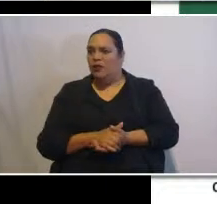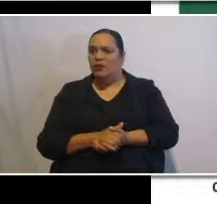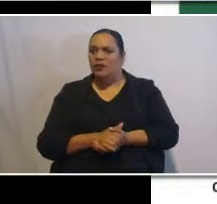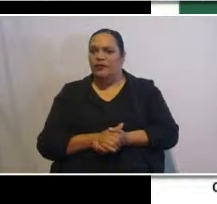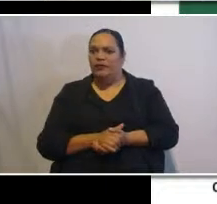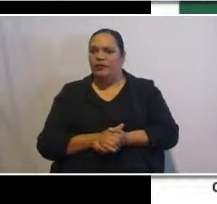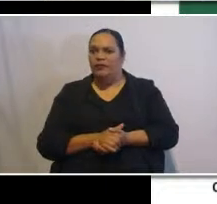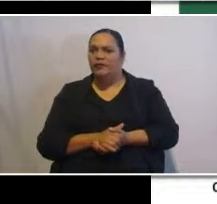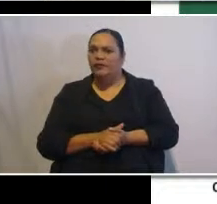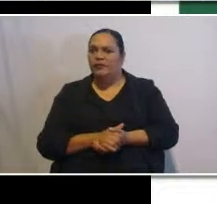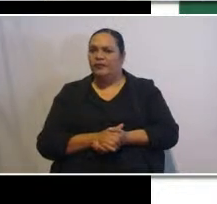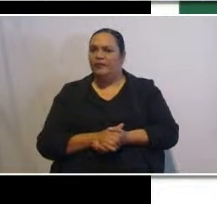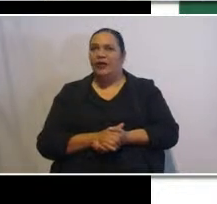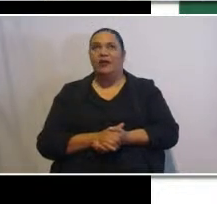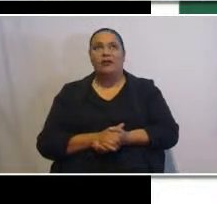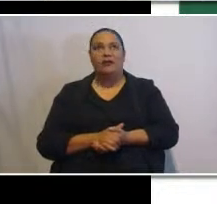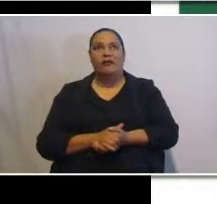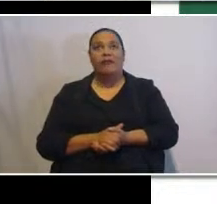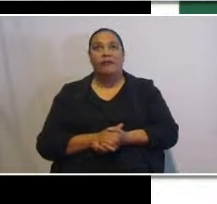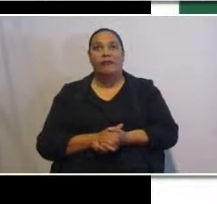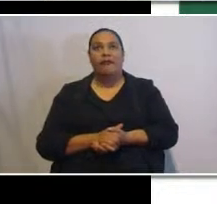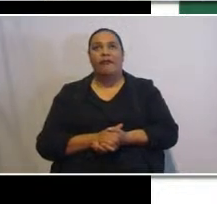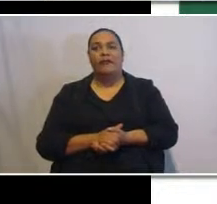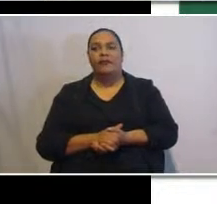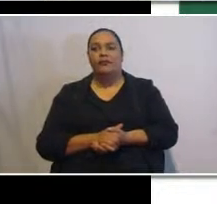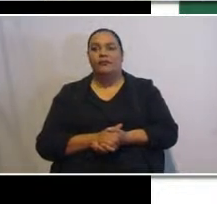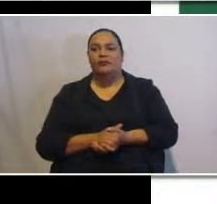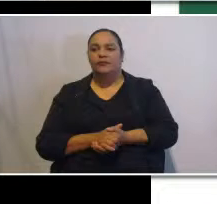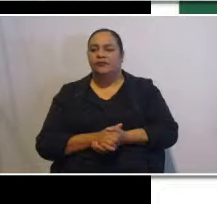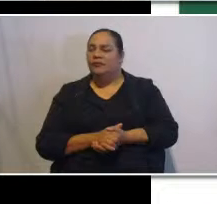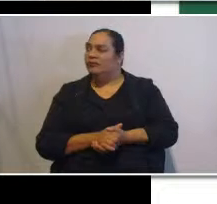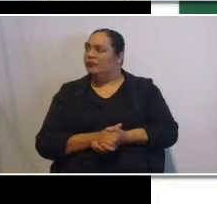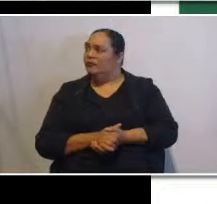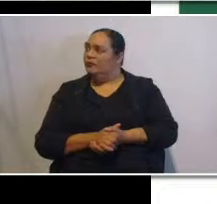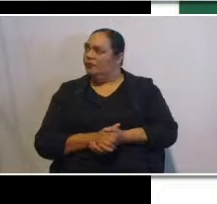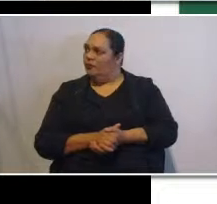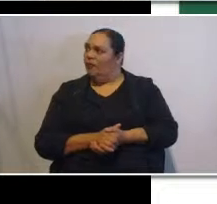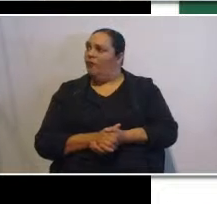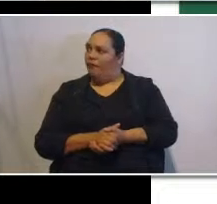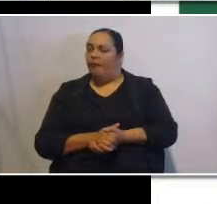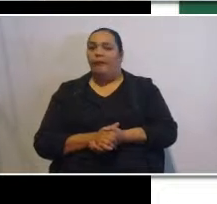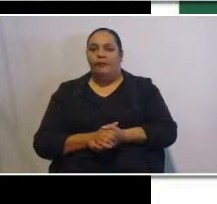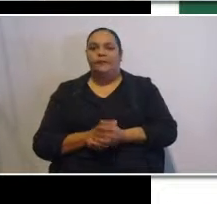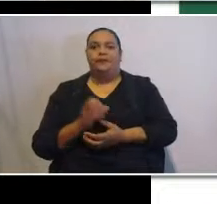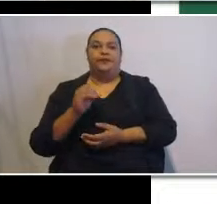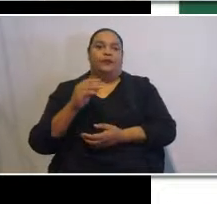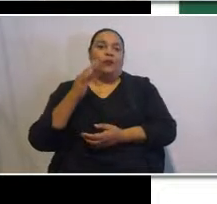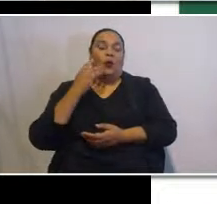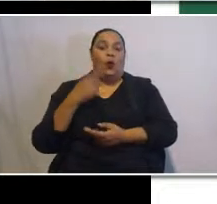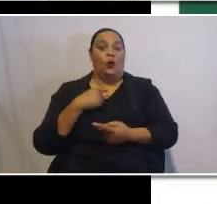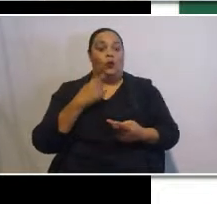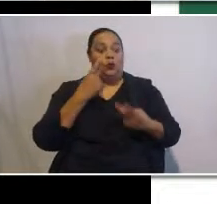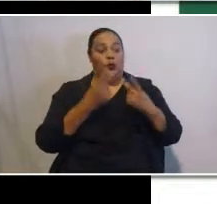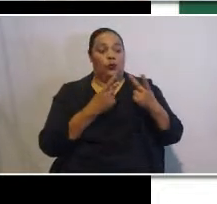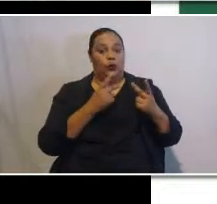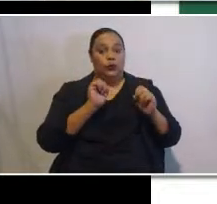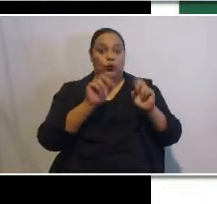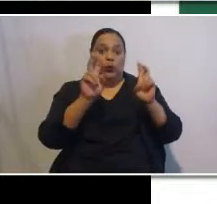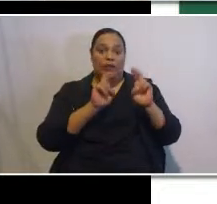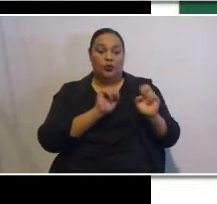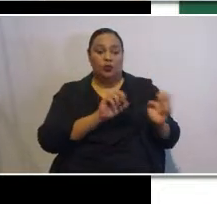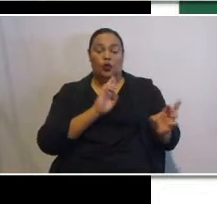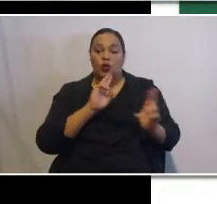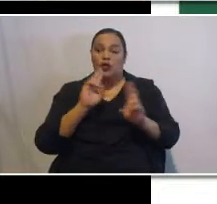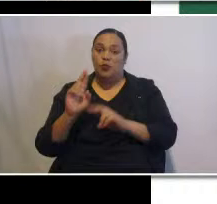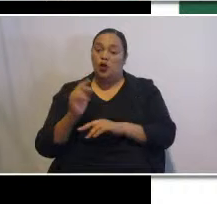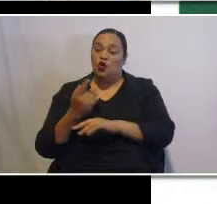now? That one. Okay. So then when we look at Eskom's response to